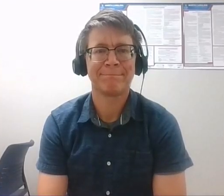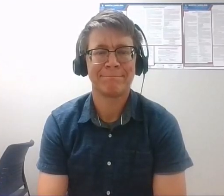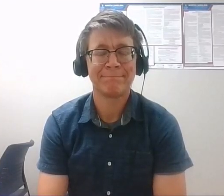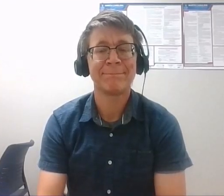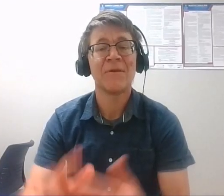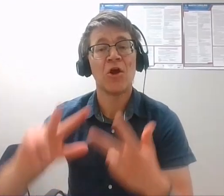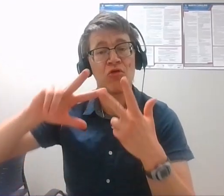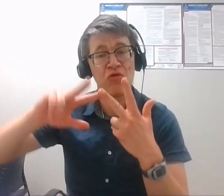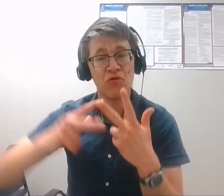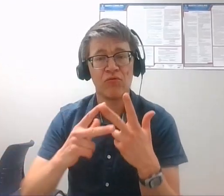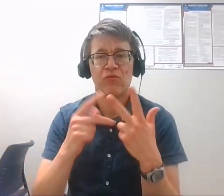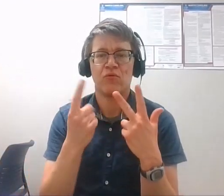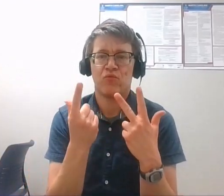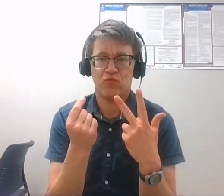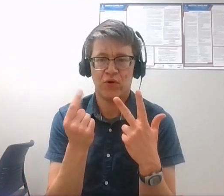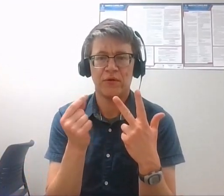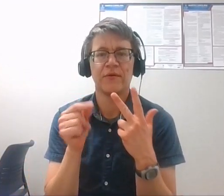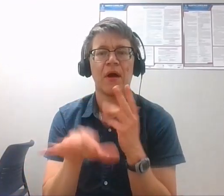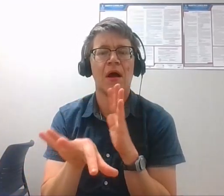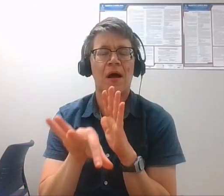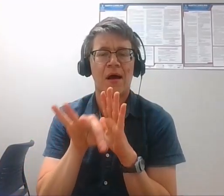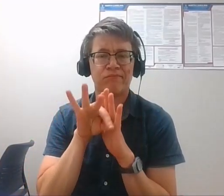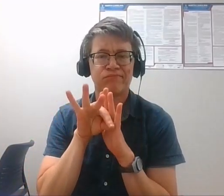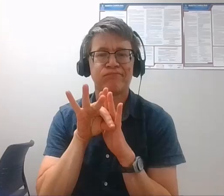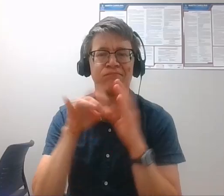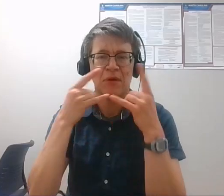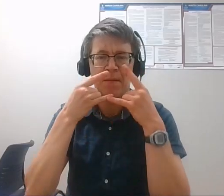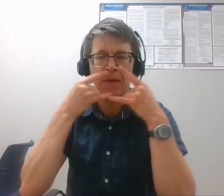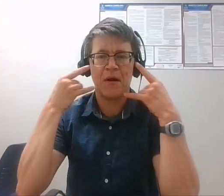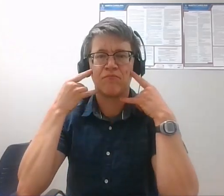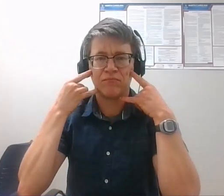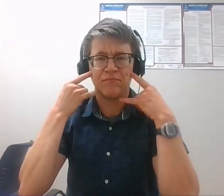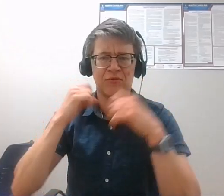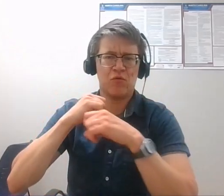The third step is the selection of respiratory protection.